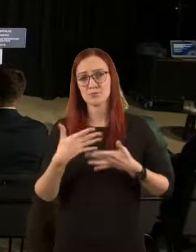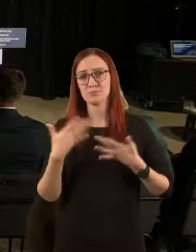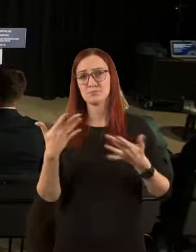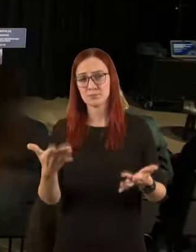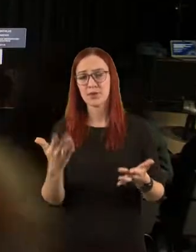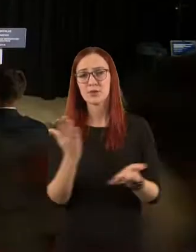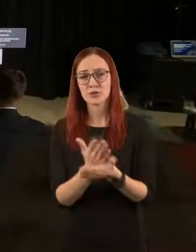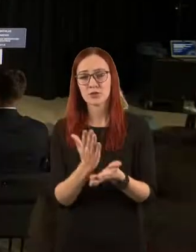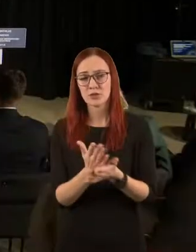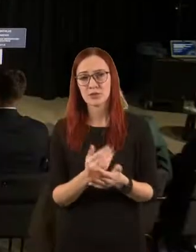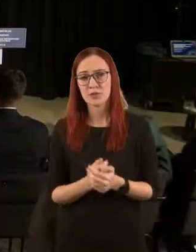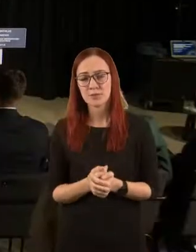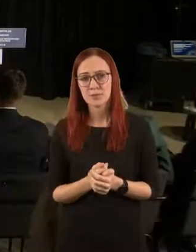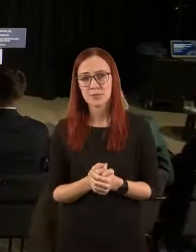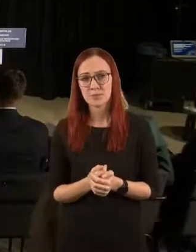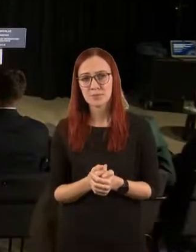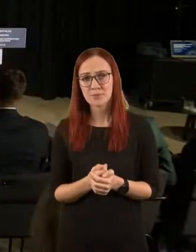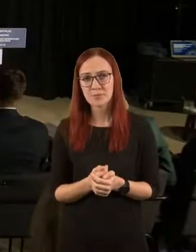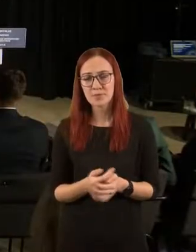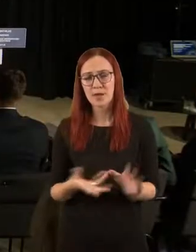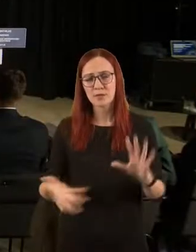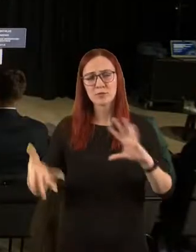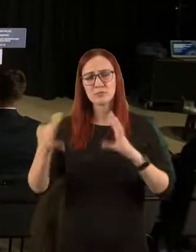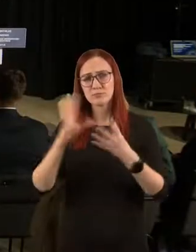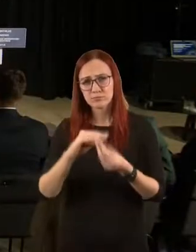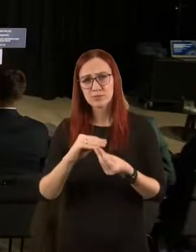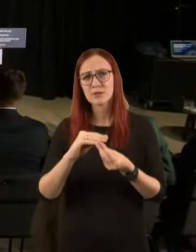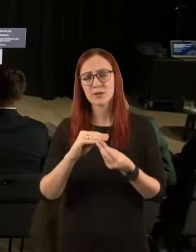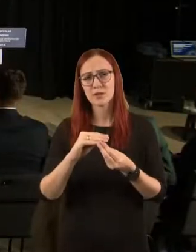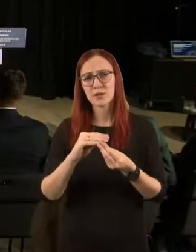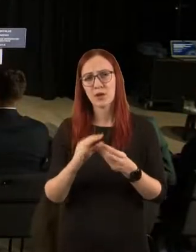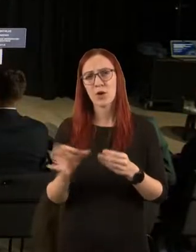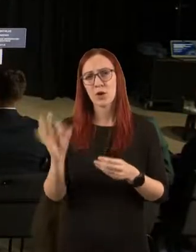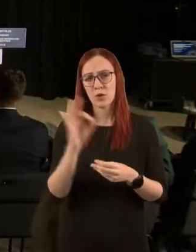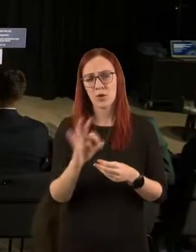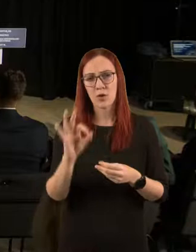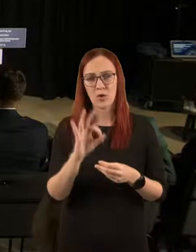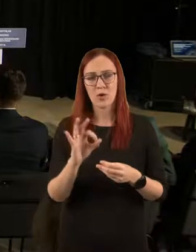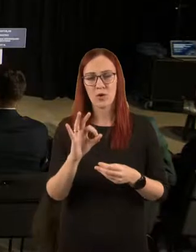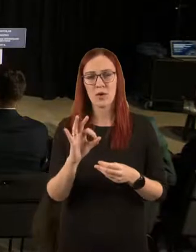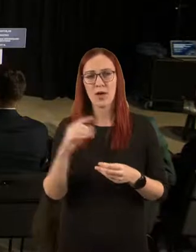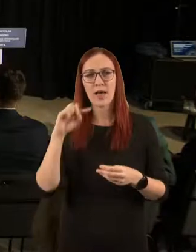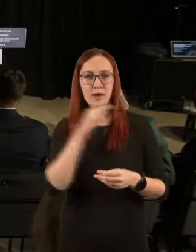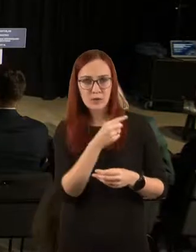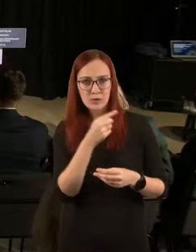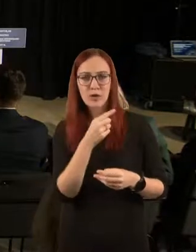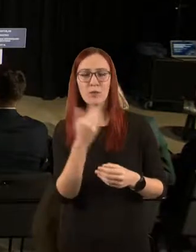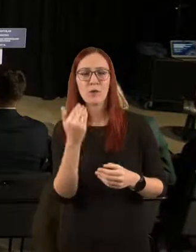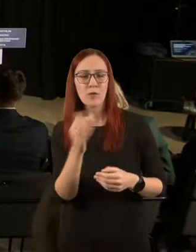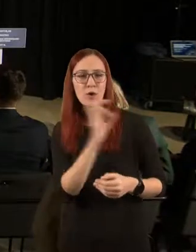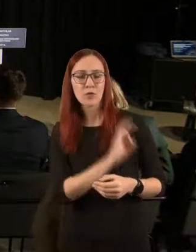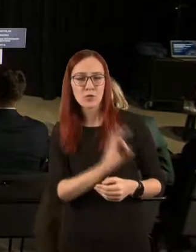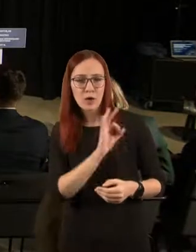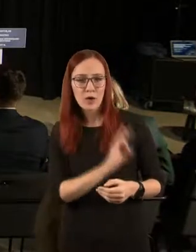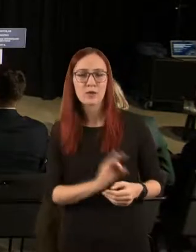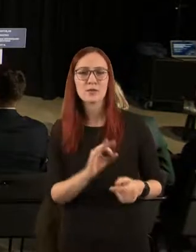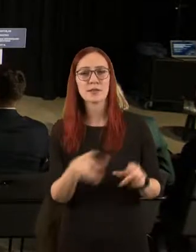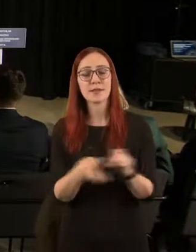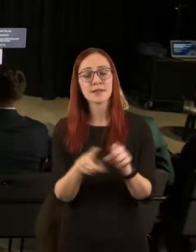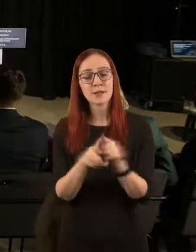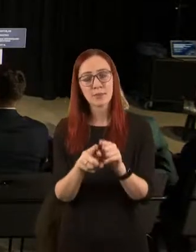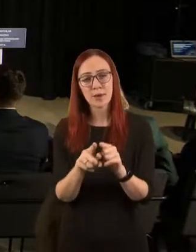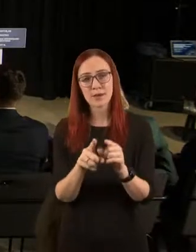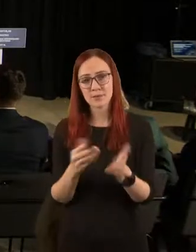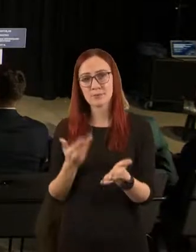The OECD review that will be presented today gives a short overview of Lithuanian policy measures,